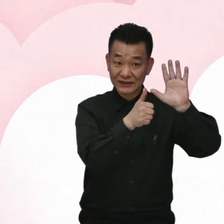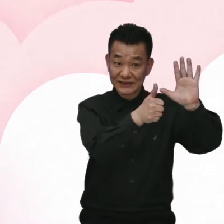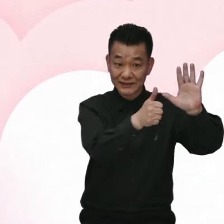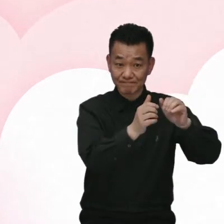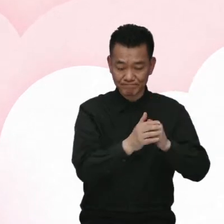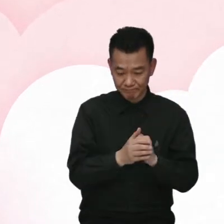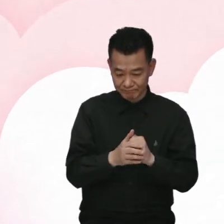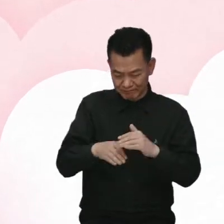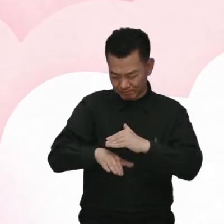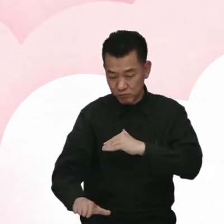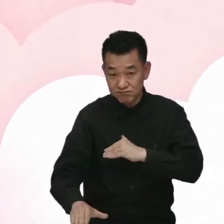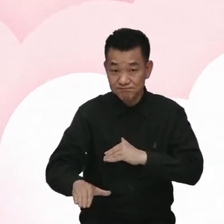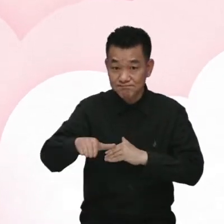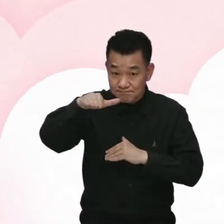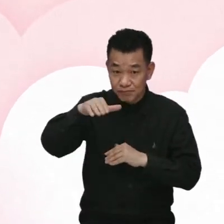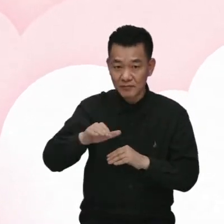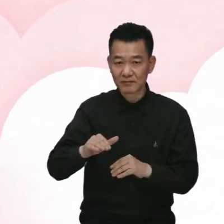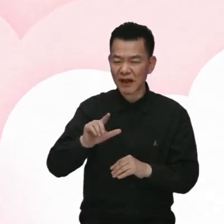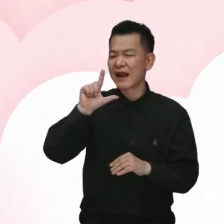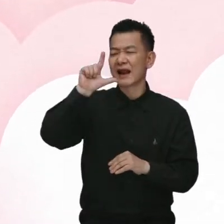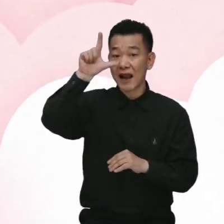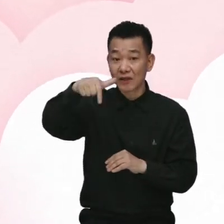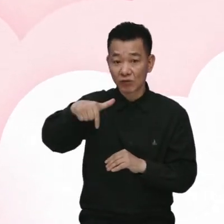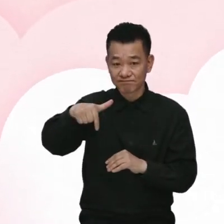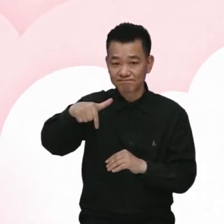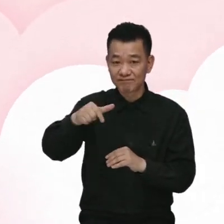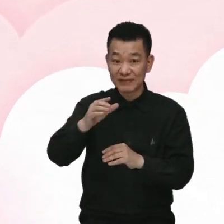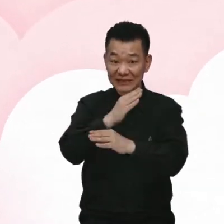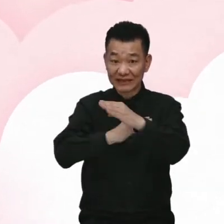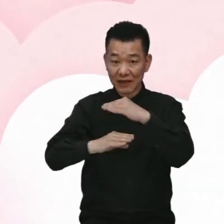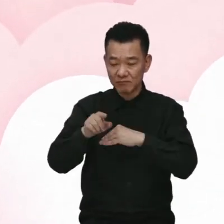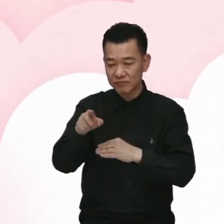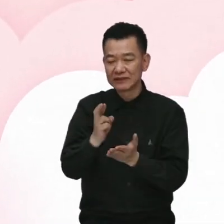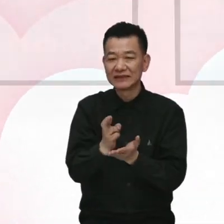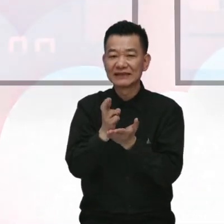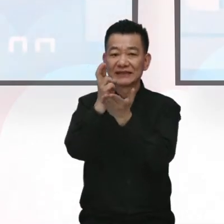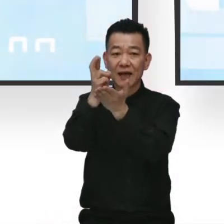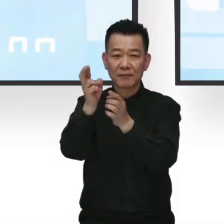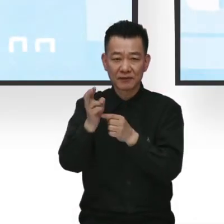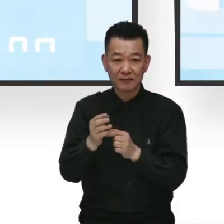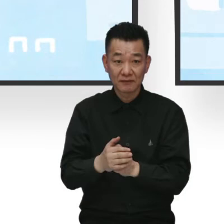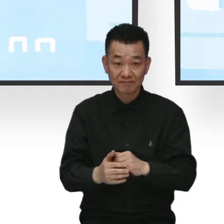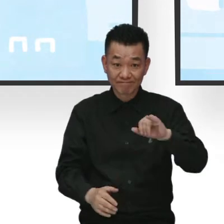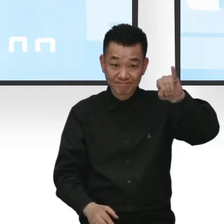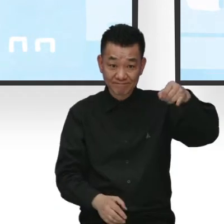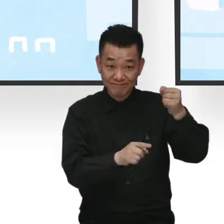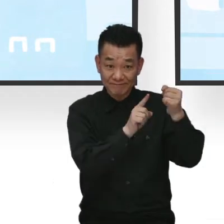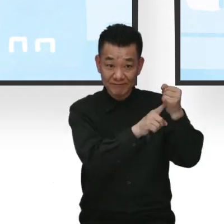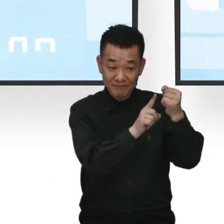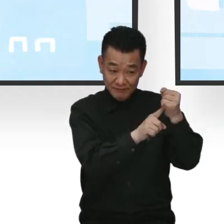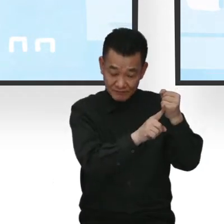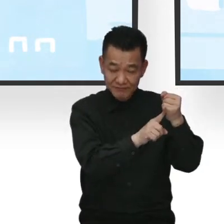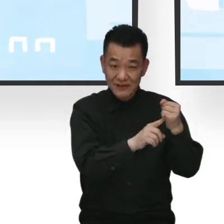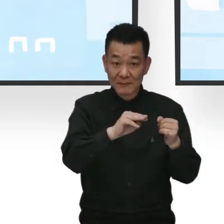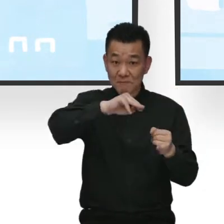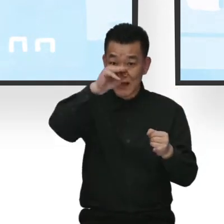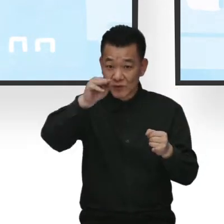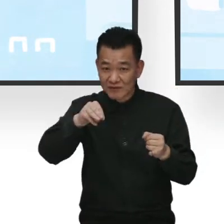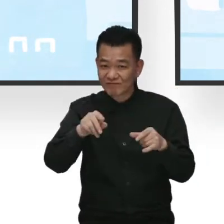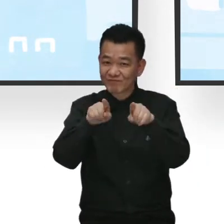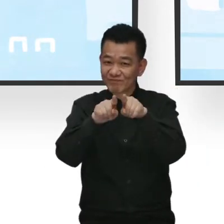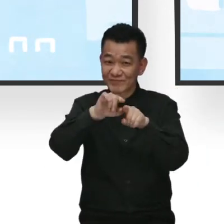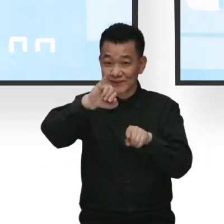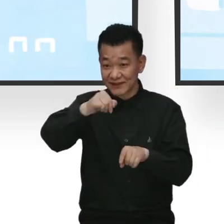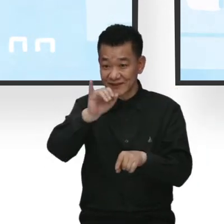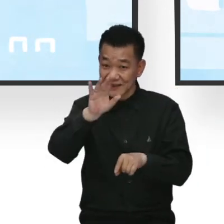Article 26, Habilitation and Rehabilitation. Miss J got a job at